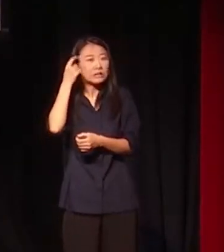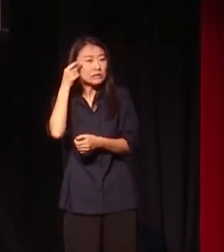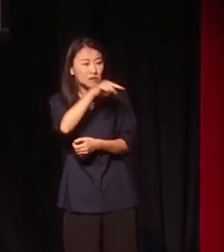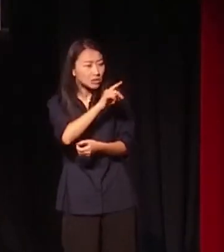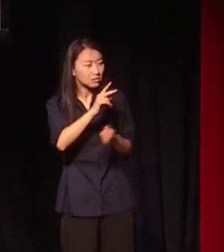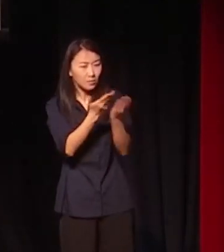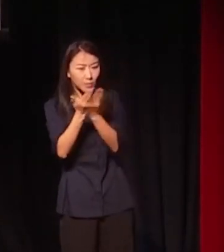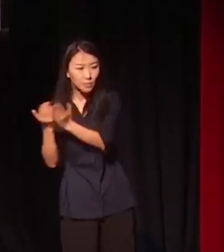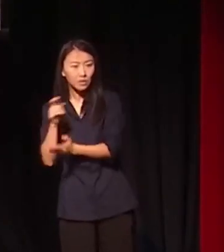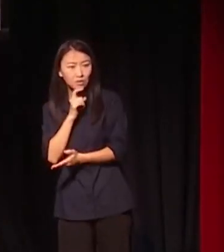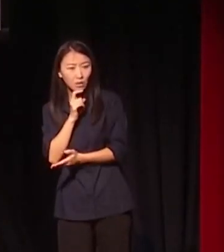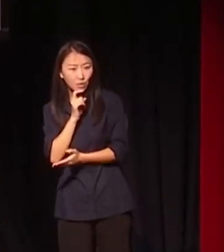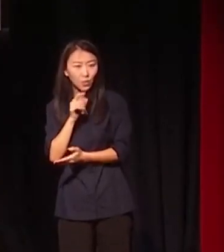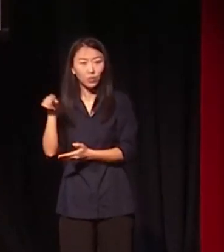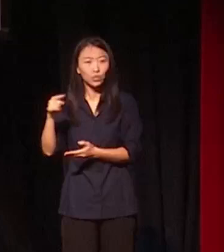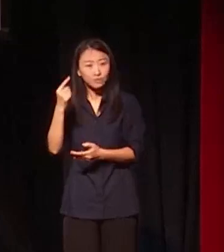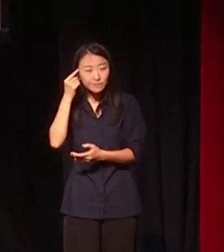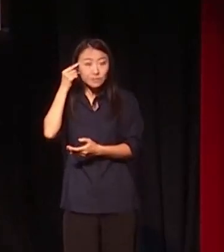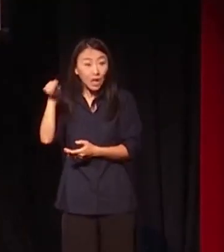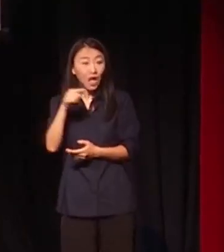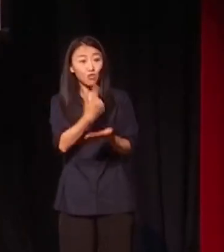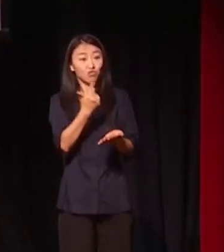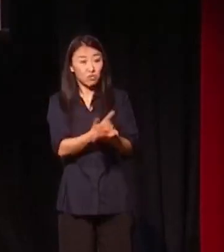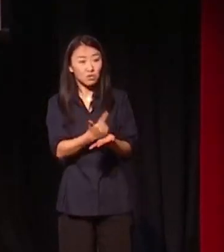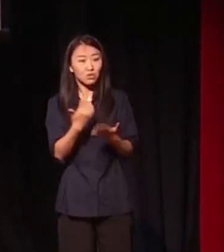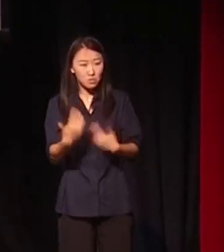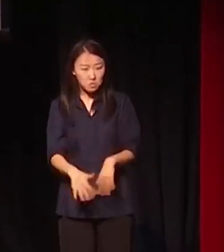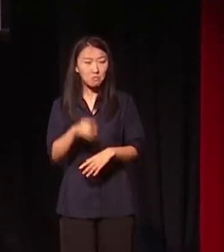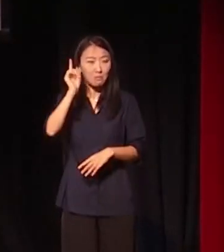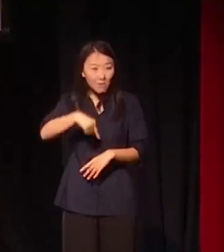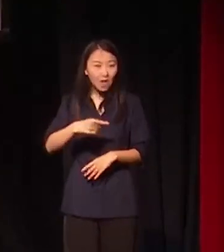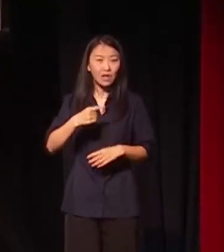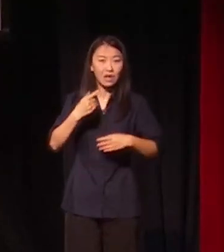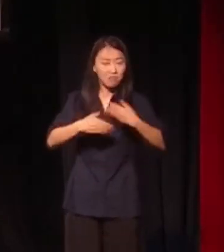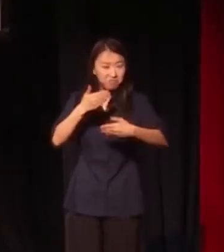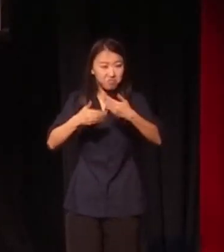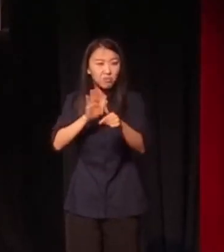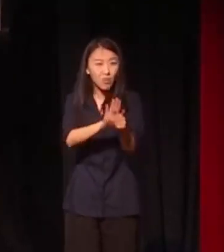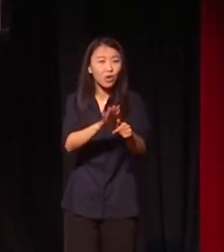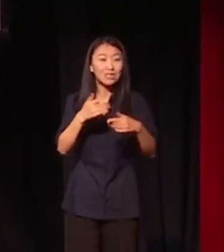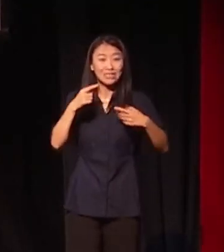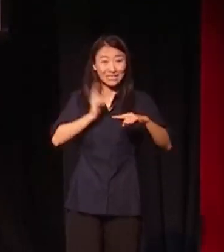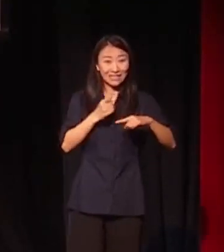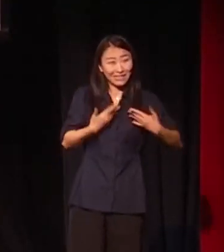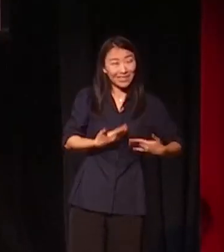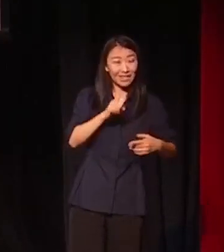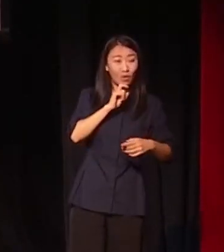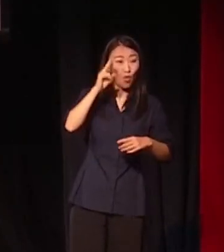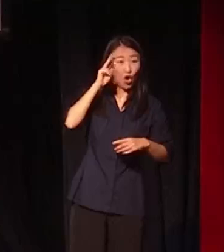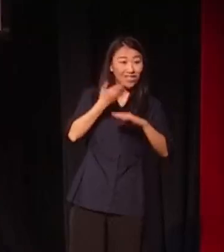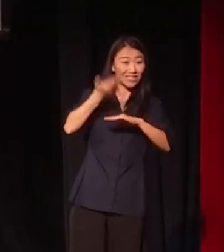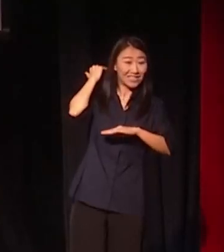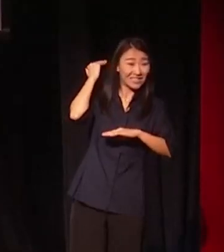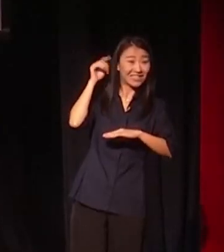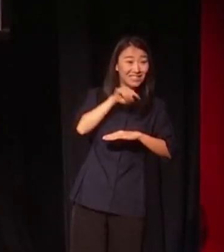still seeing the evolution of the profession in many countries. So I saw a really interesting presentation here 2 days ago about the evolution of sign language